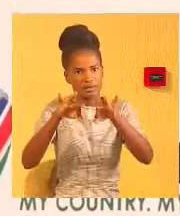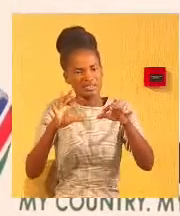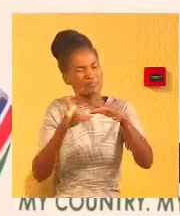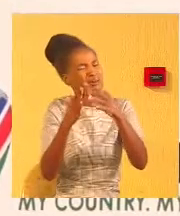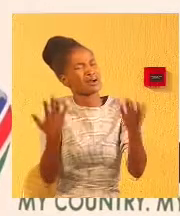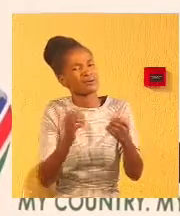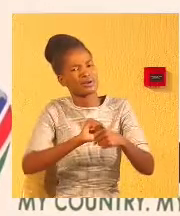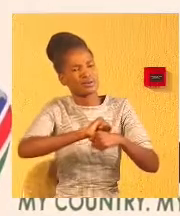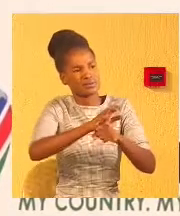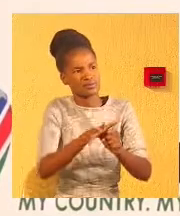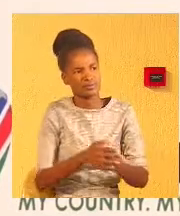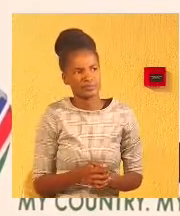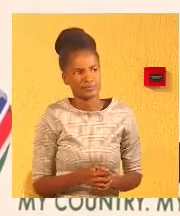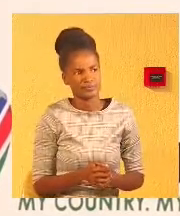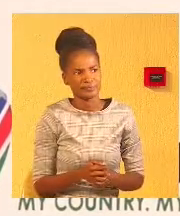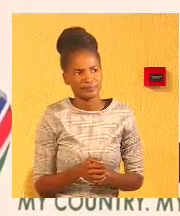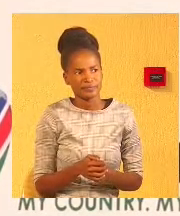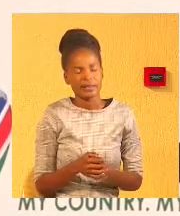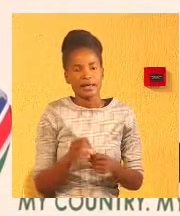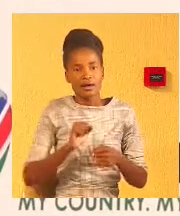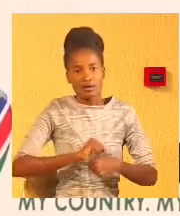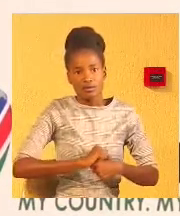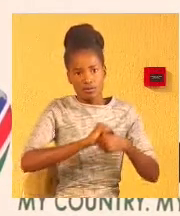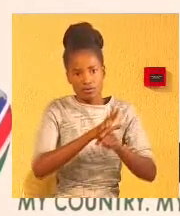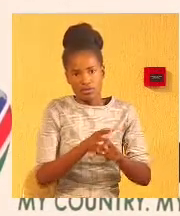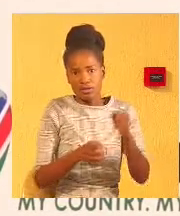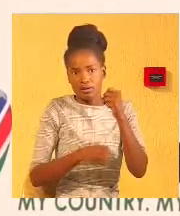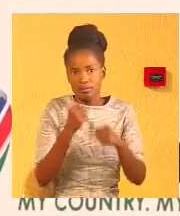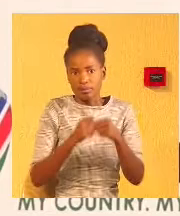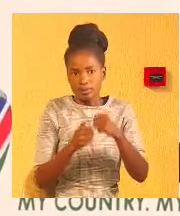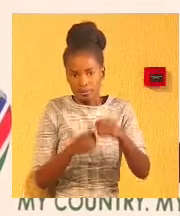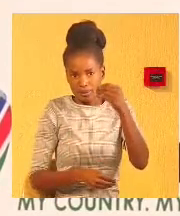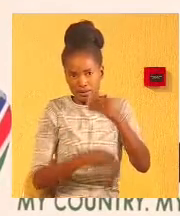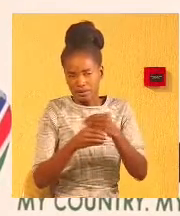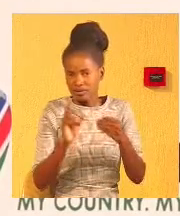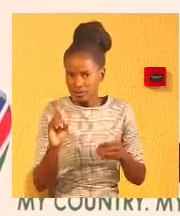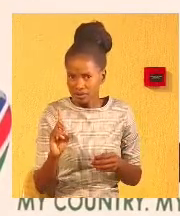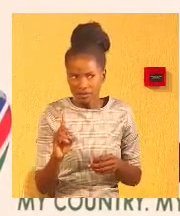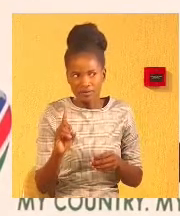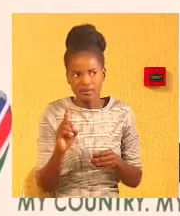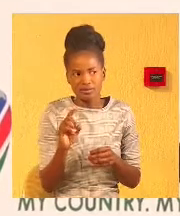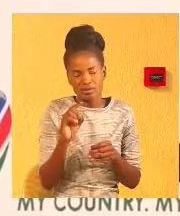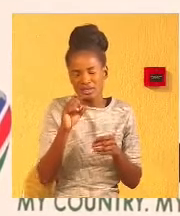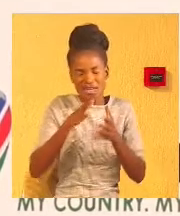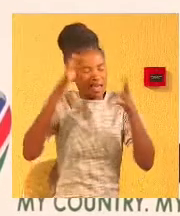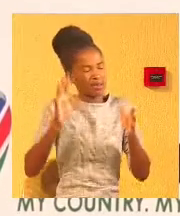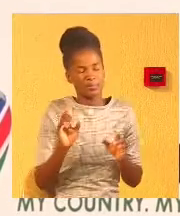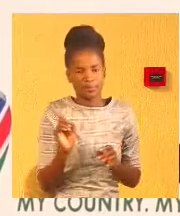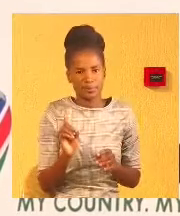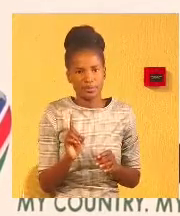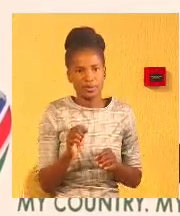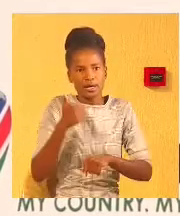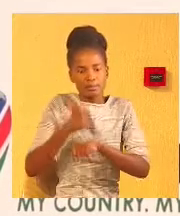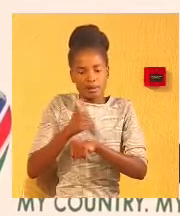The impact, as I said earlier, is minimal. and we were lucky that we had good